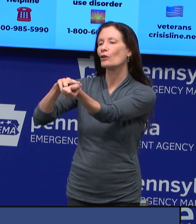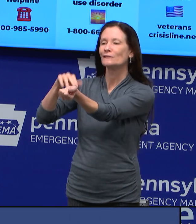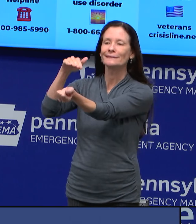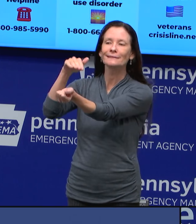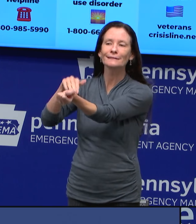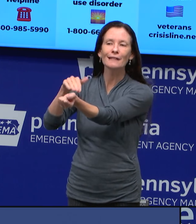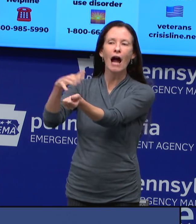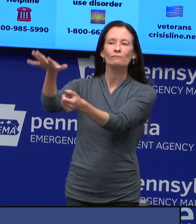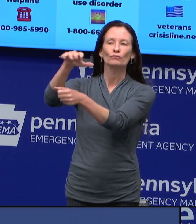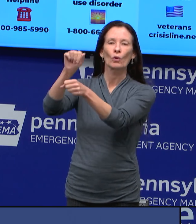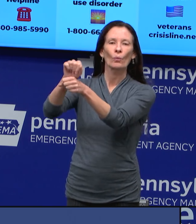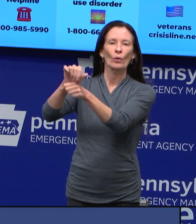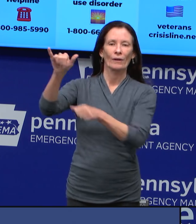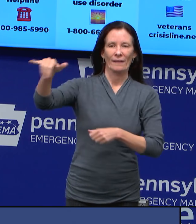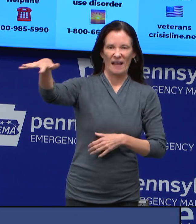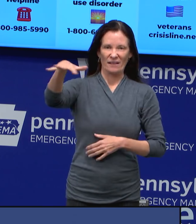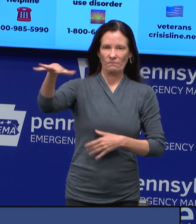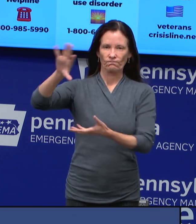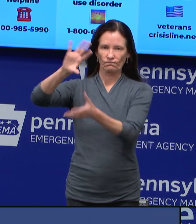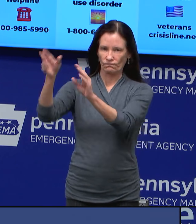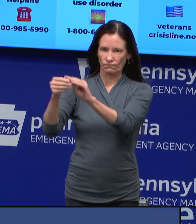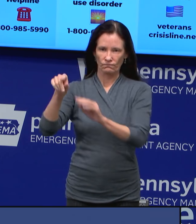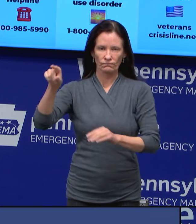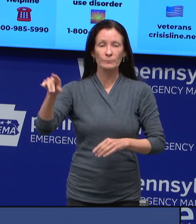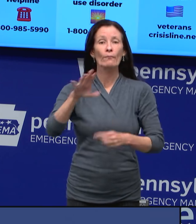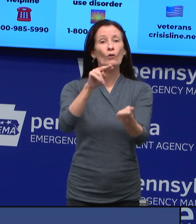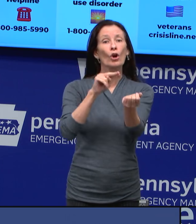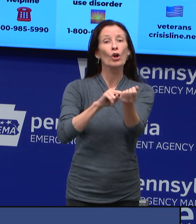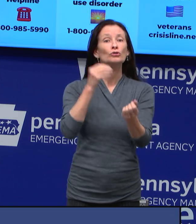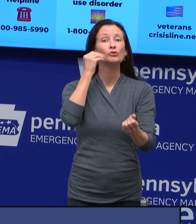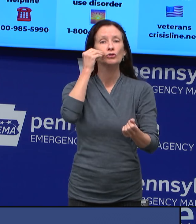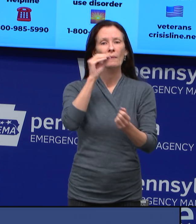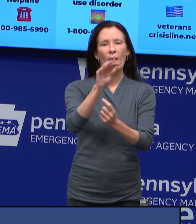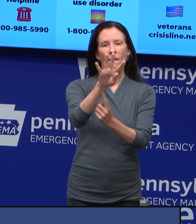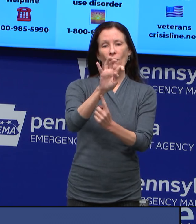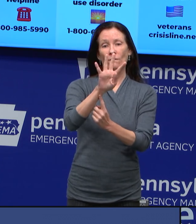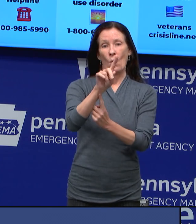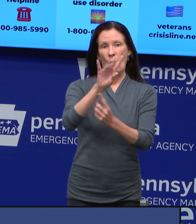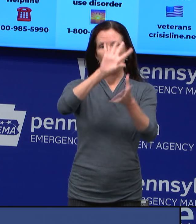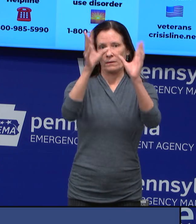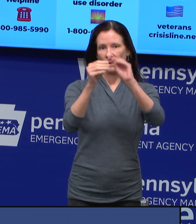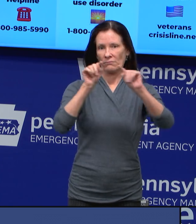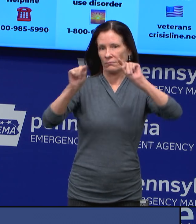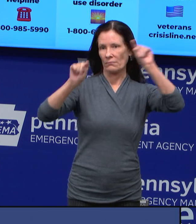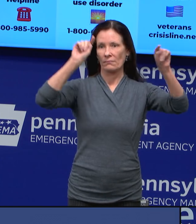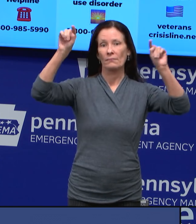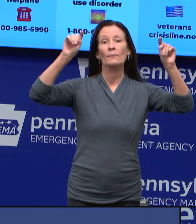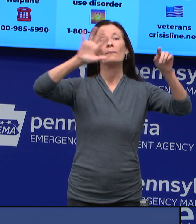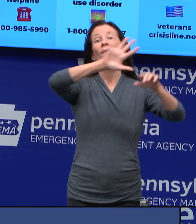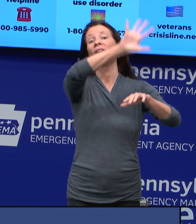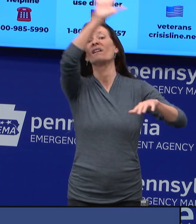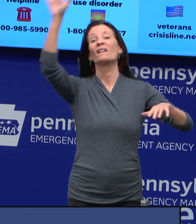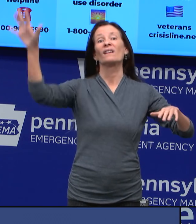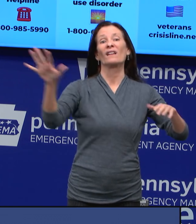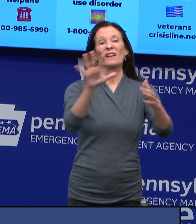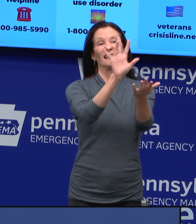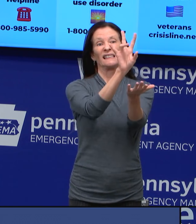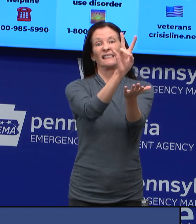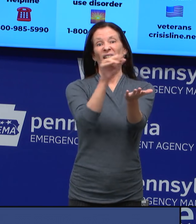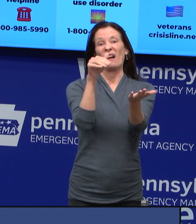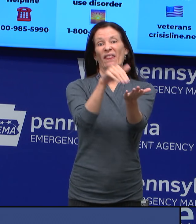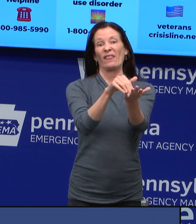7,037 of our total cases are associated with 441 distinct long-term